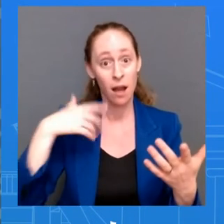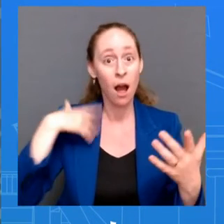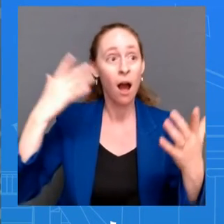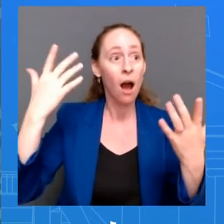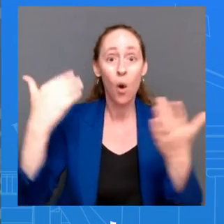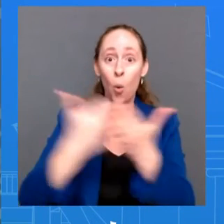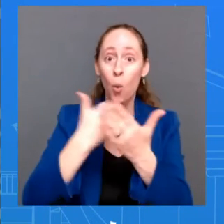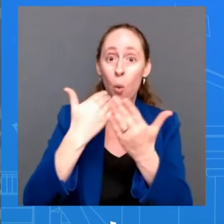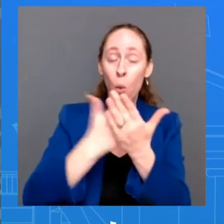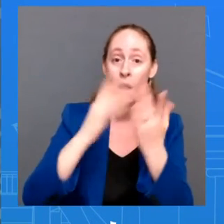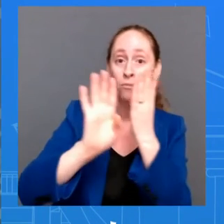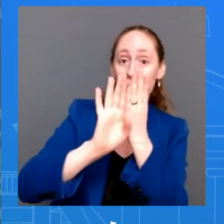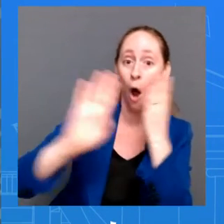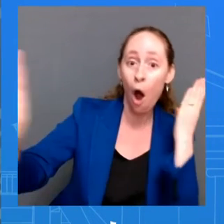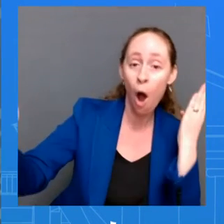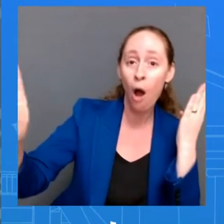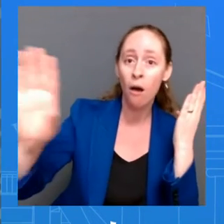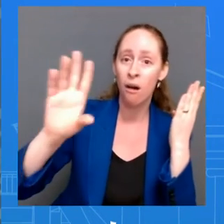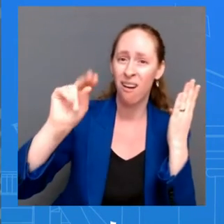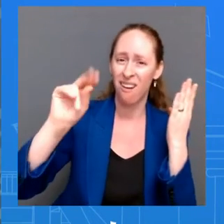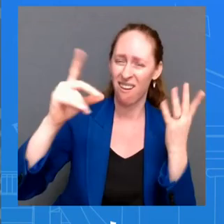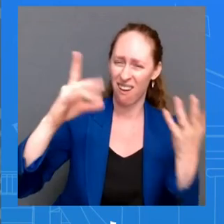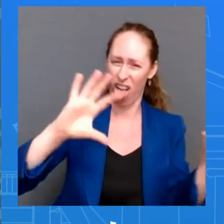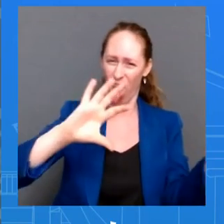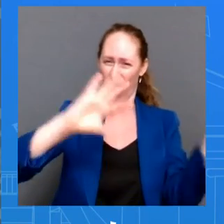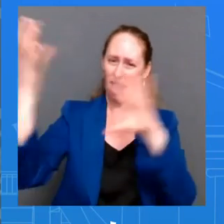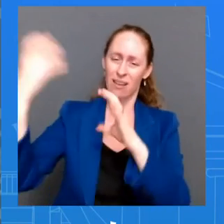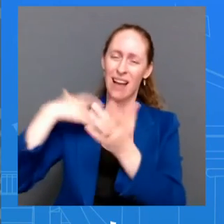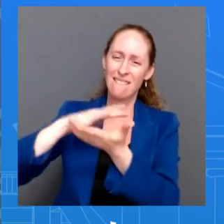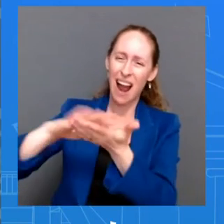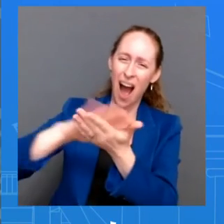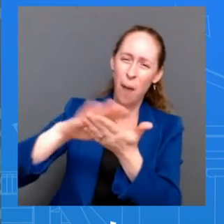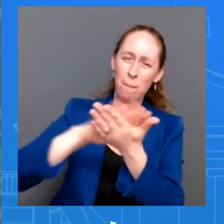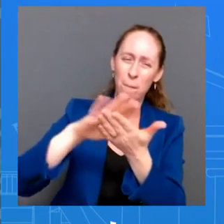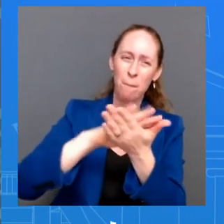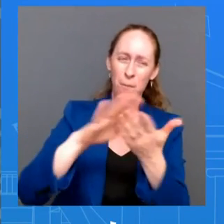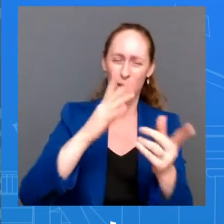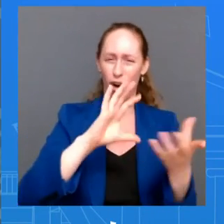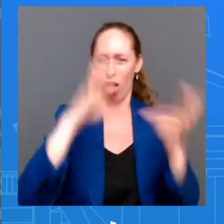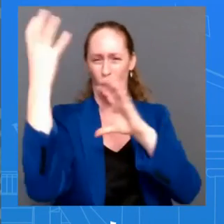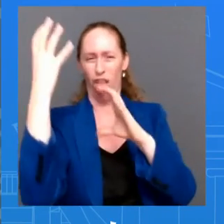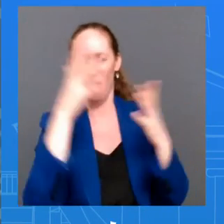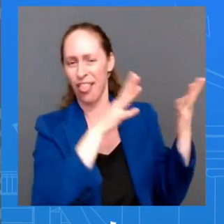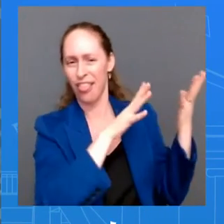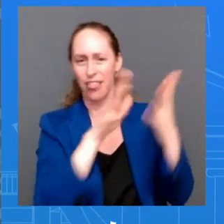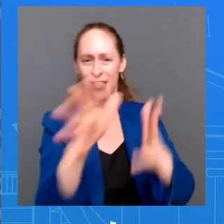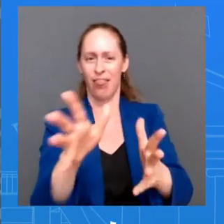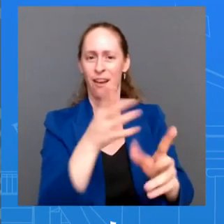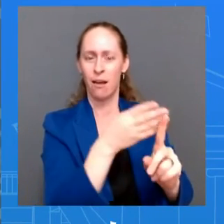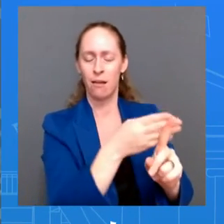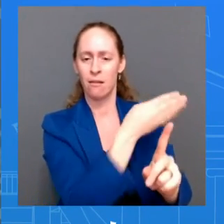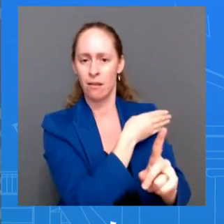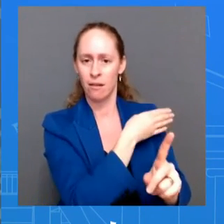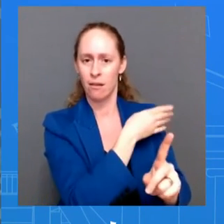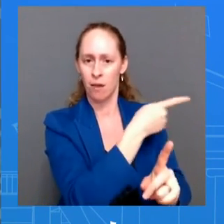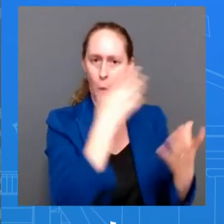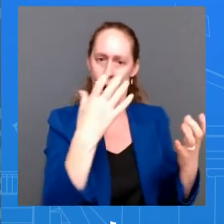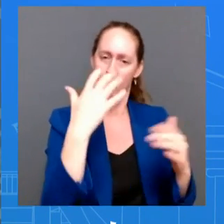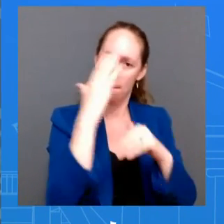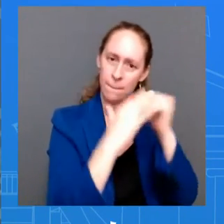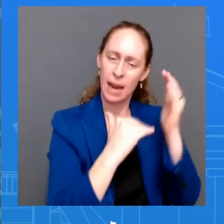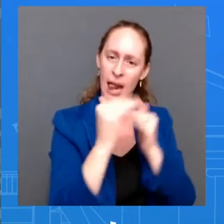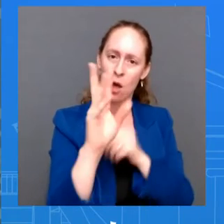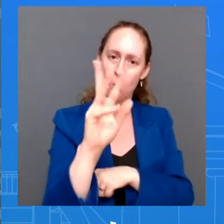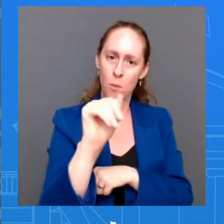attempt to build a wall. And I just want to be very, very clear here. On day one, we returned the money,